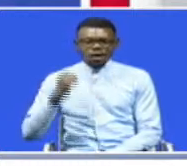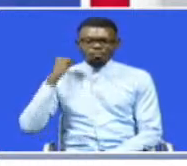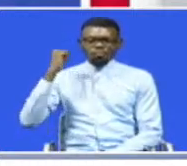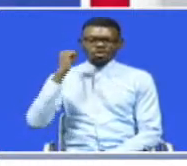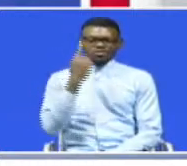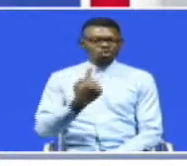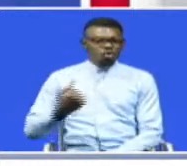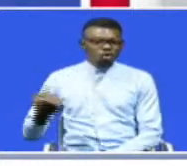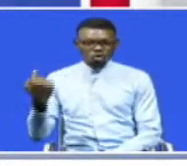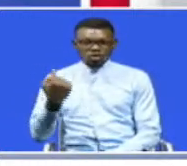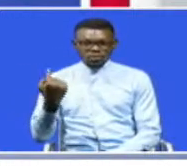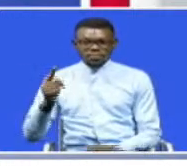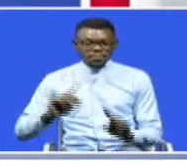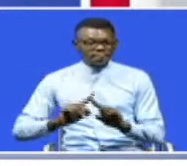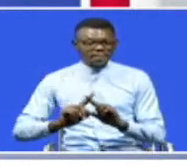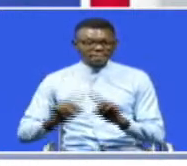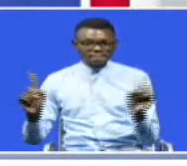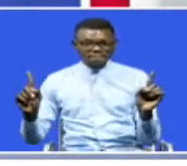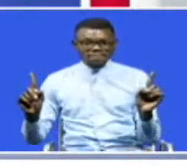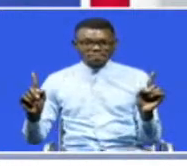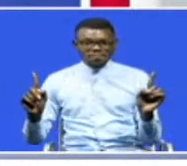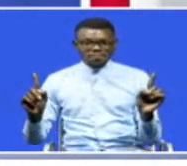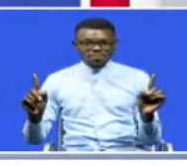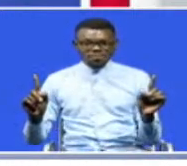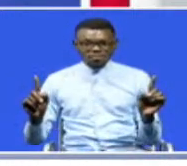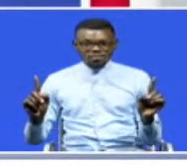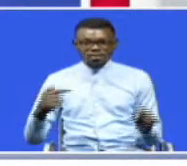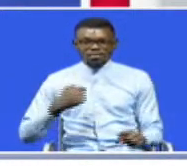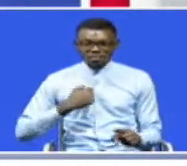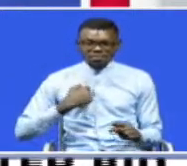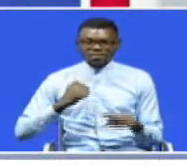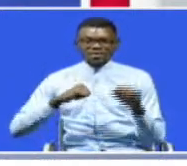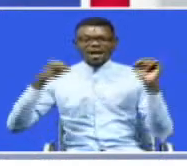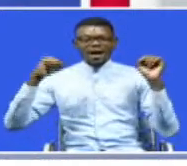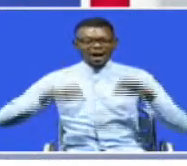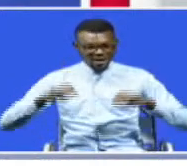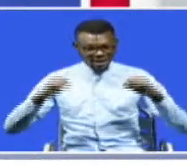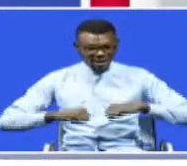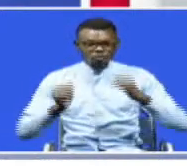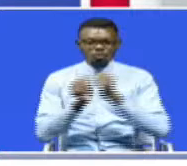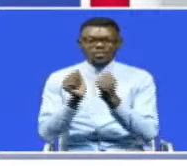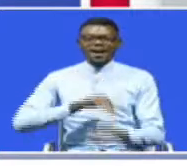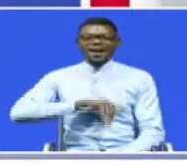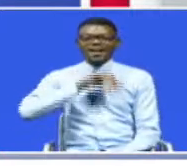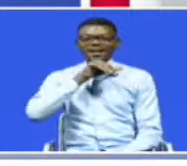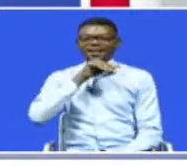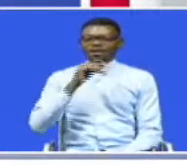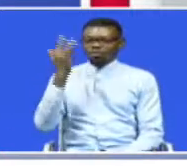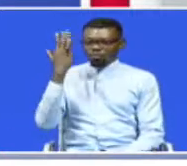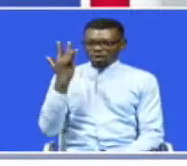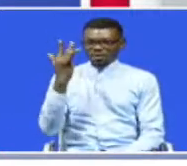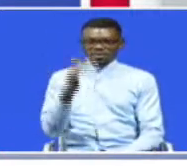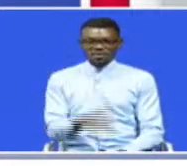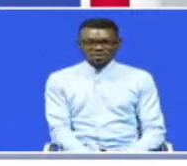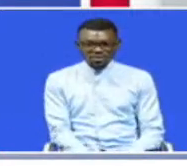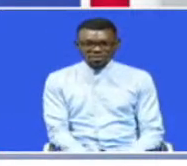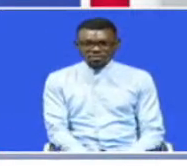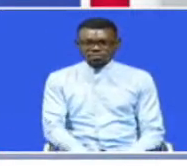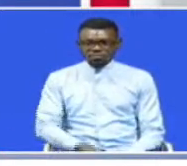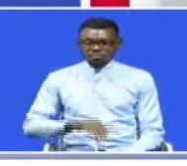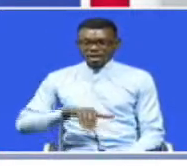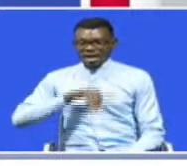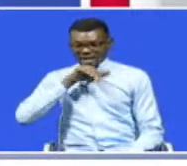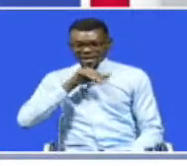kisiasa. Lakini mahali ninakubaliana na former prime minister, yeye kama vile